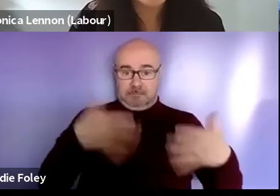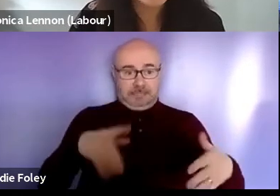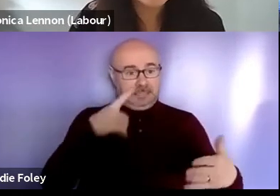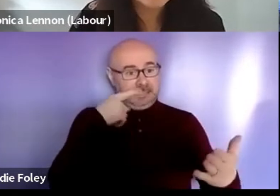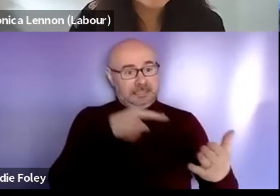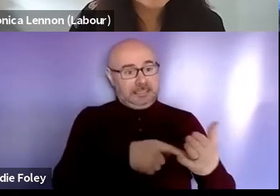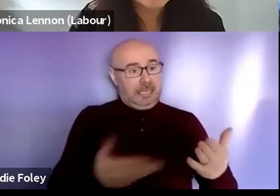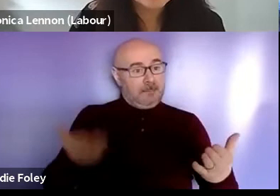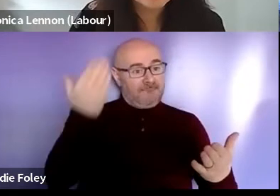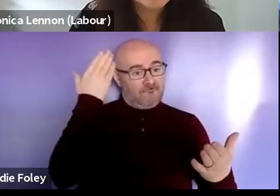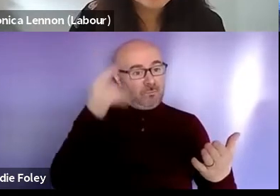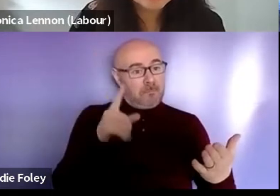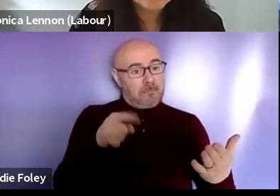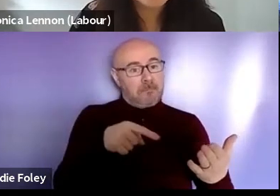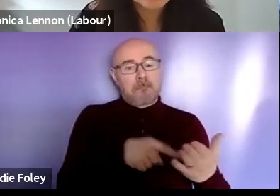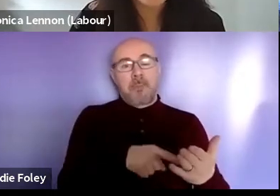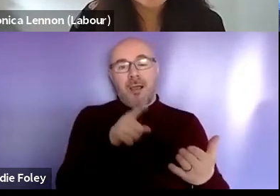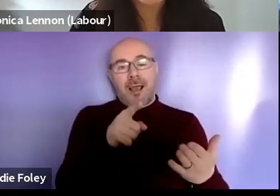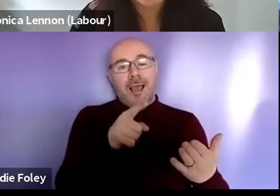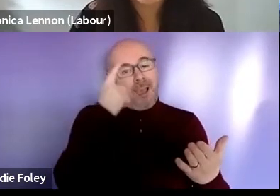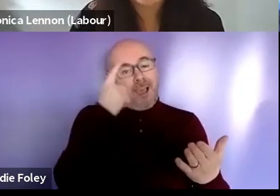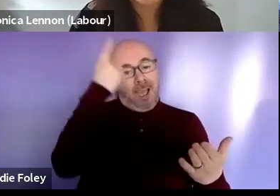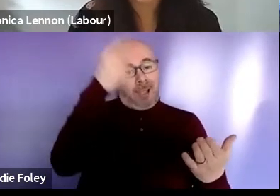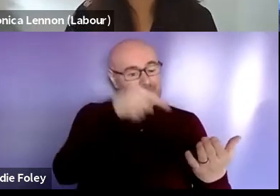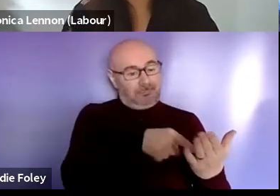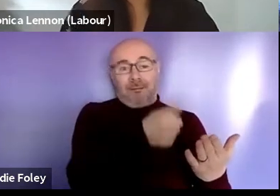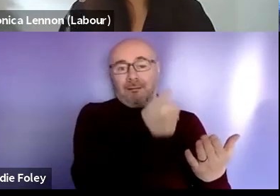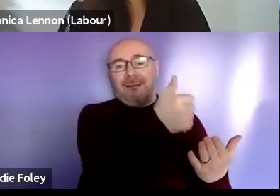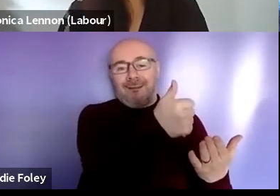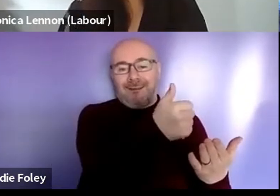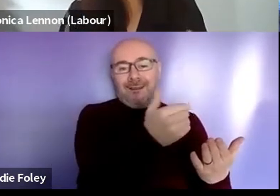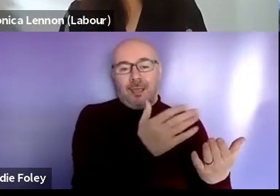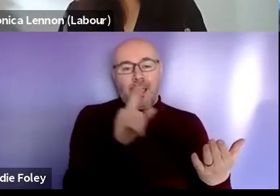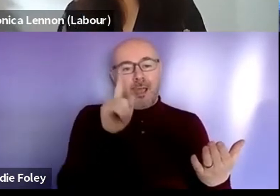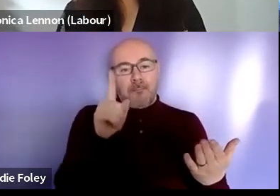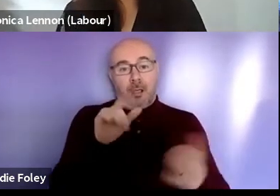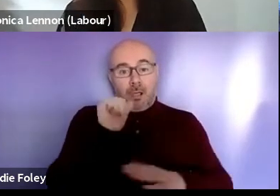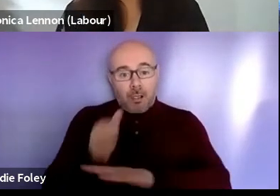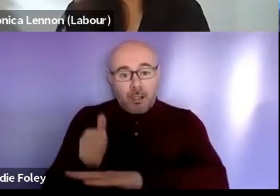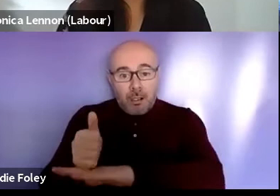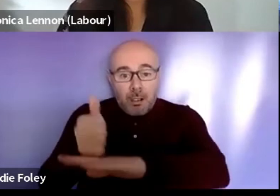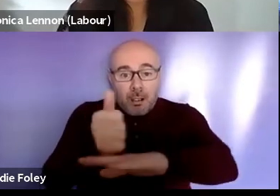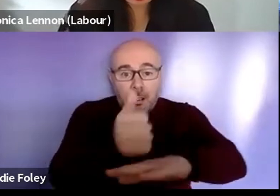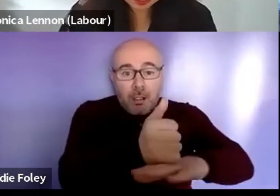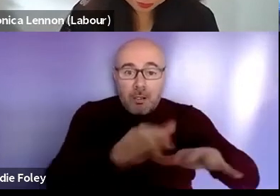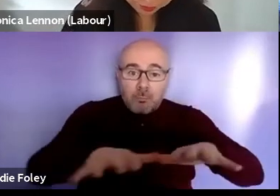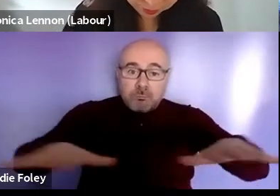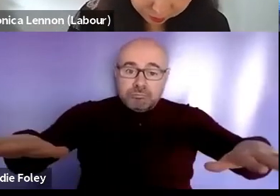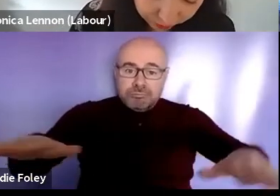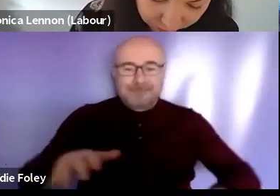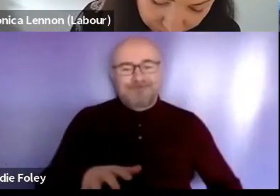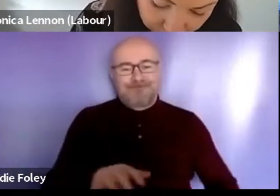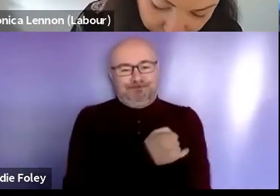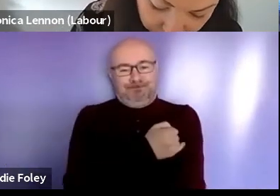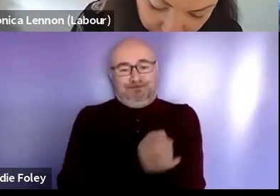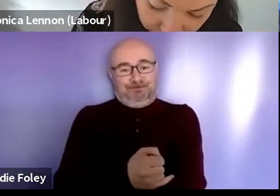legislation's groundbreaking. The implementation of it, I think, left a lot to be desired. Is that accepted? Well, sure. I mean,